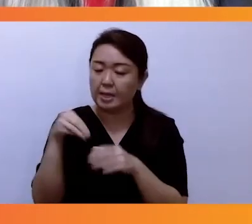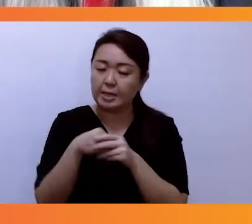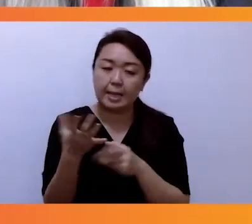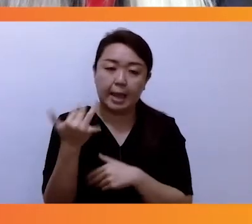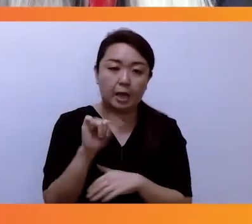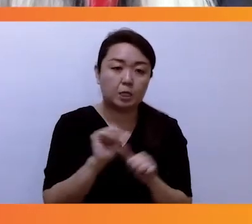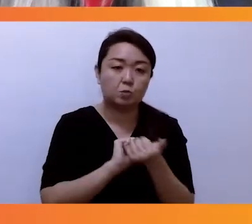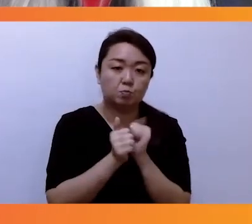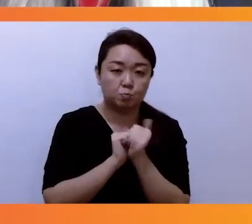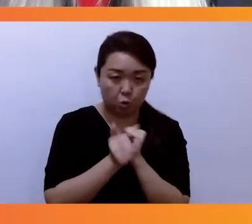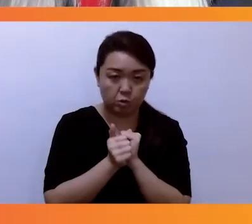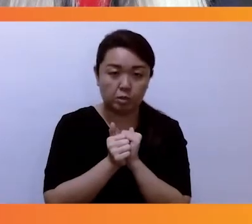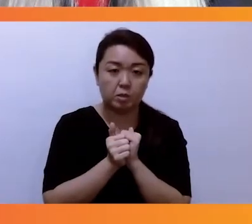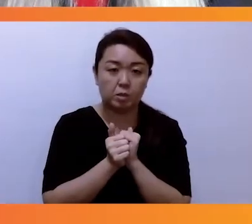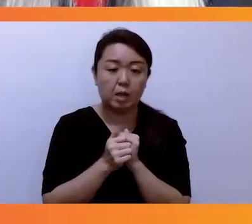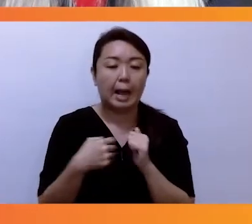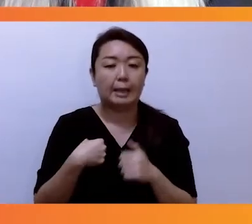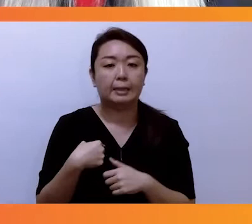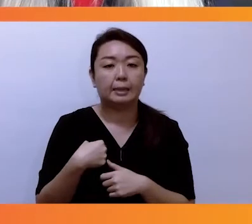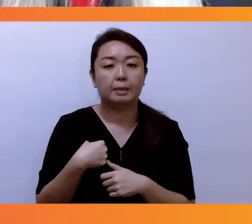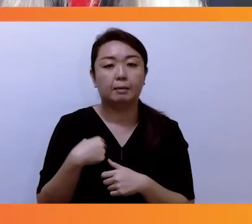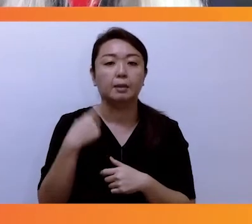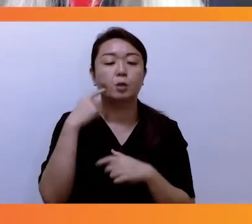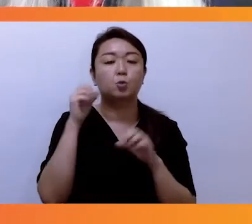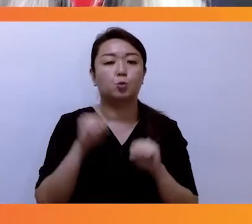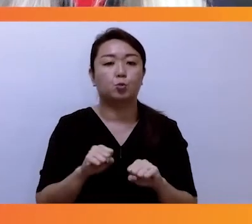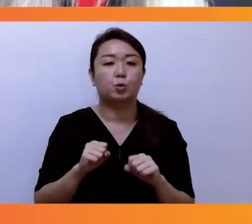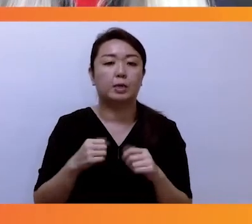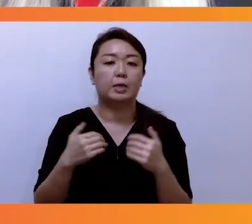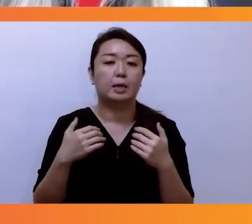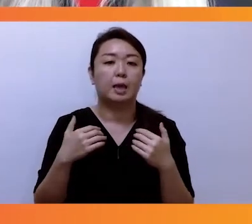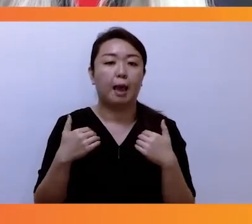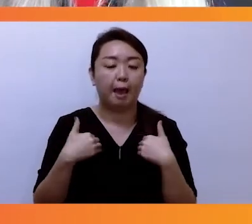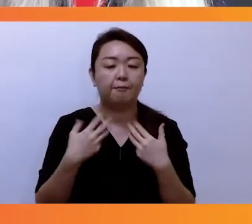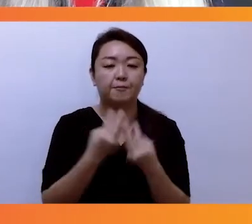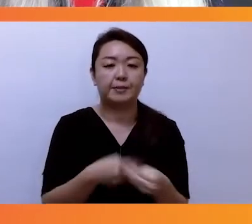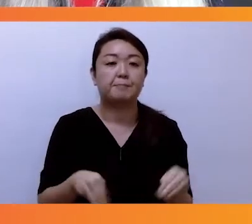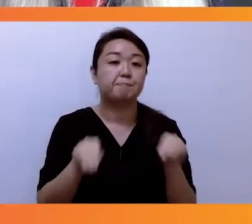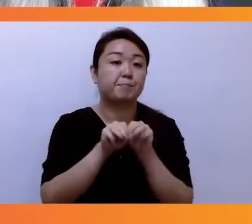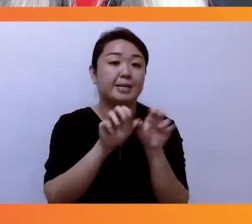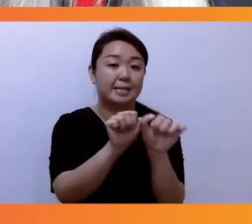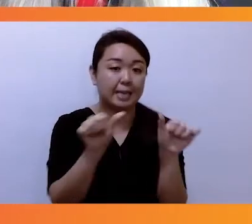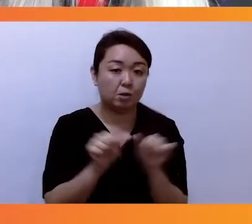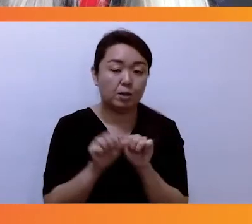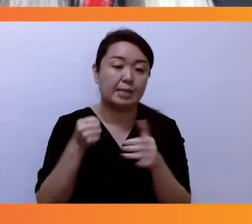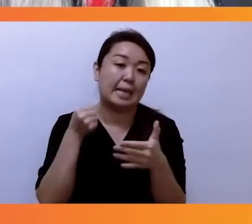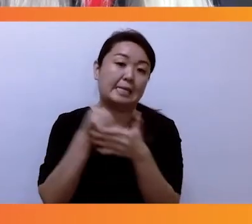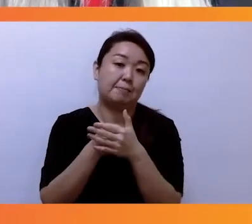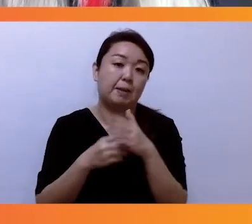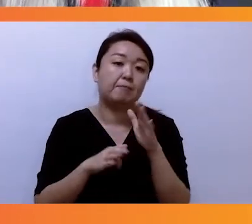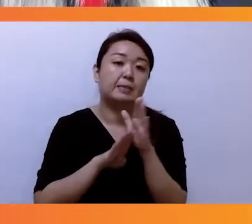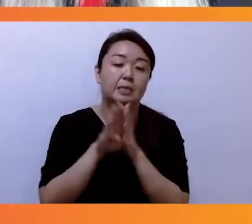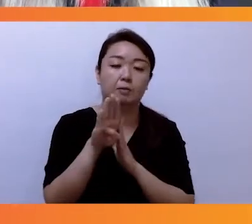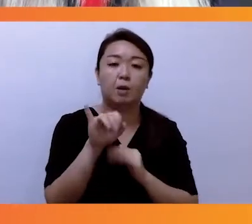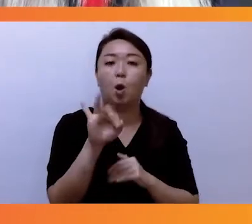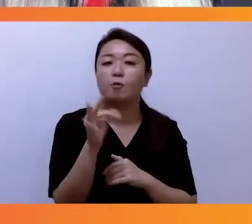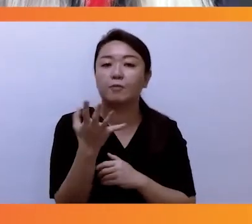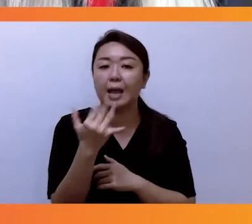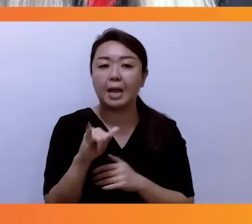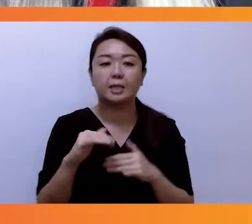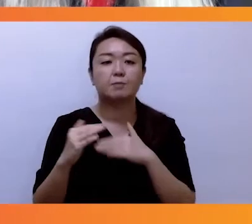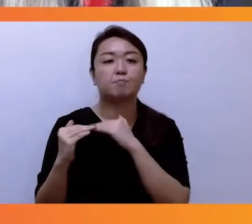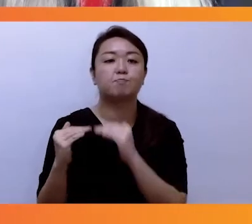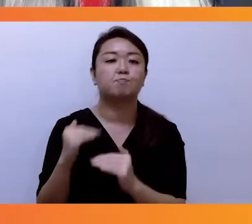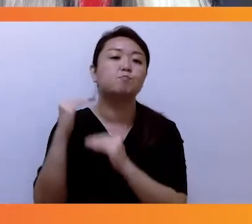areas in any sport, I think we are hitting the main areas that impact the development